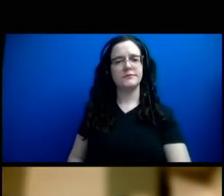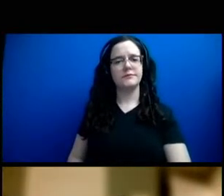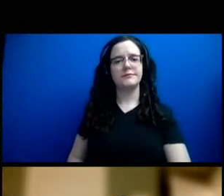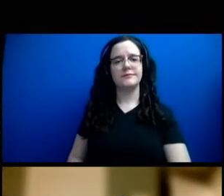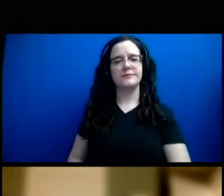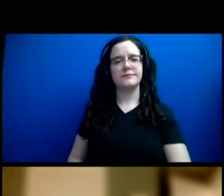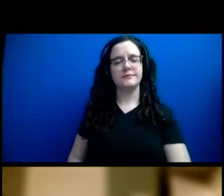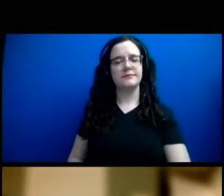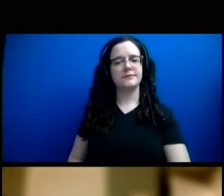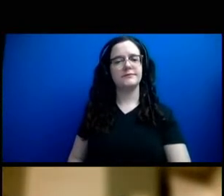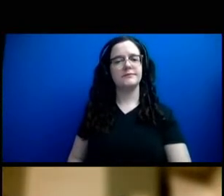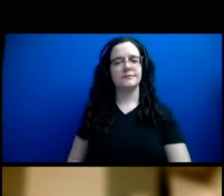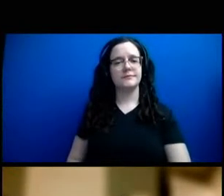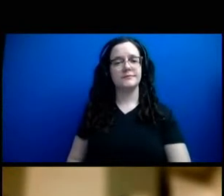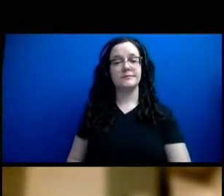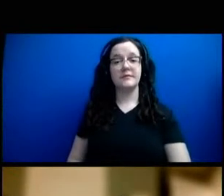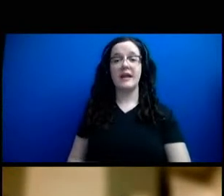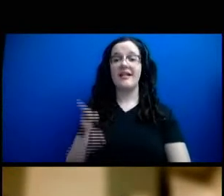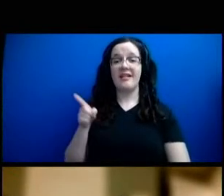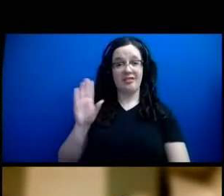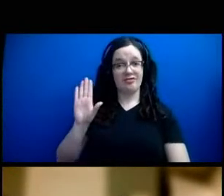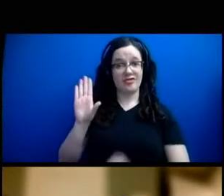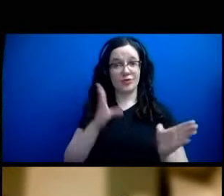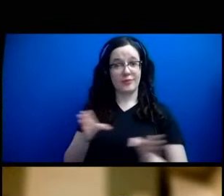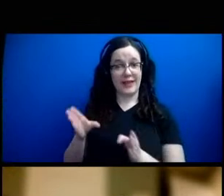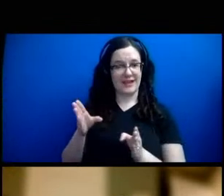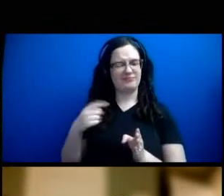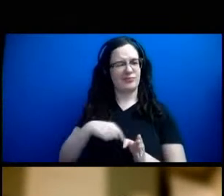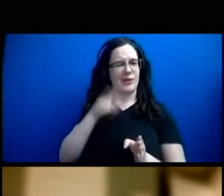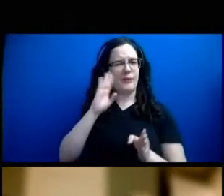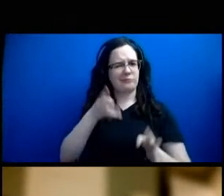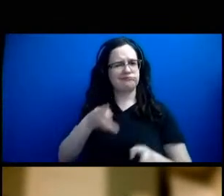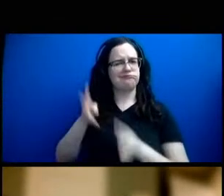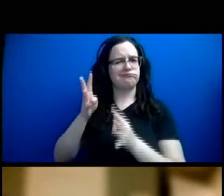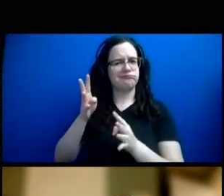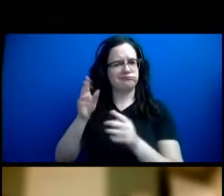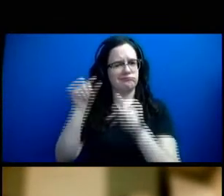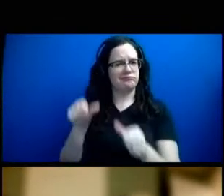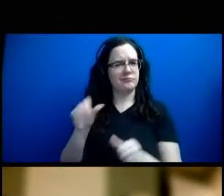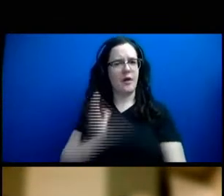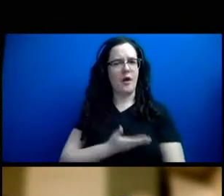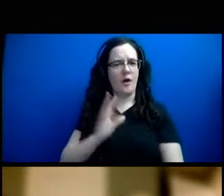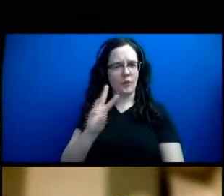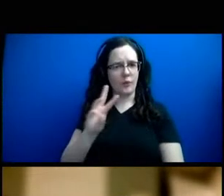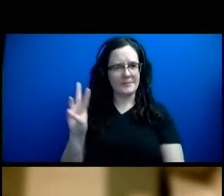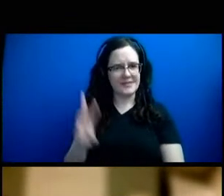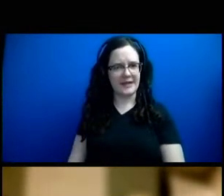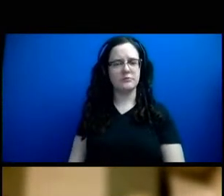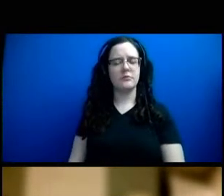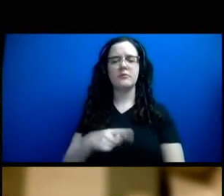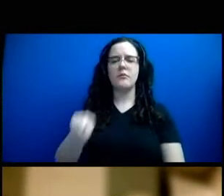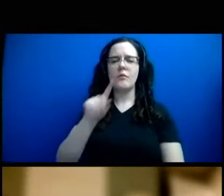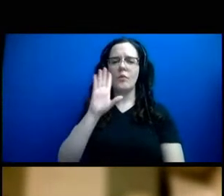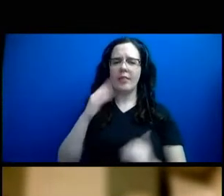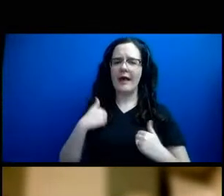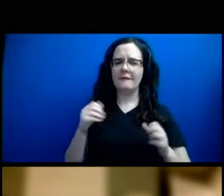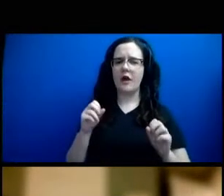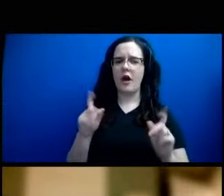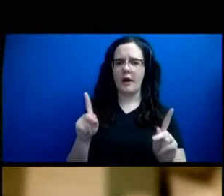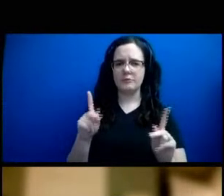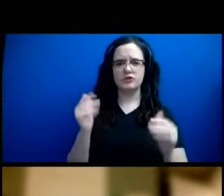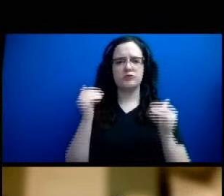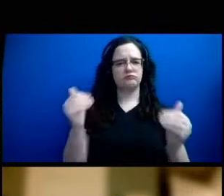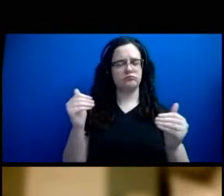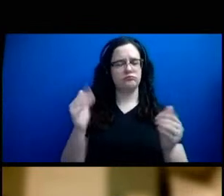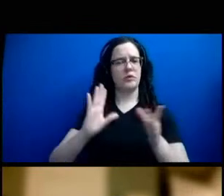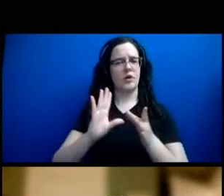will be up on our webpage, and you'll have an opportunity to share comments